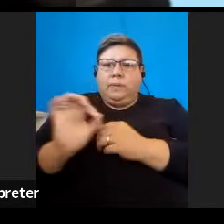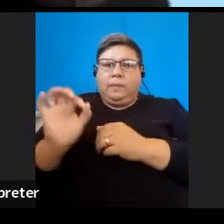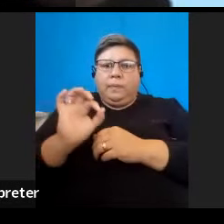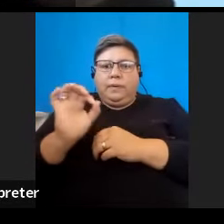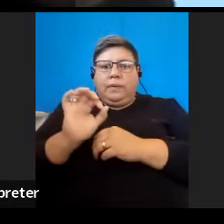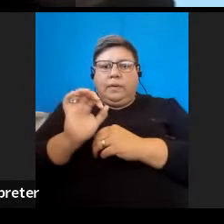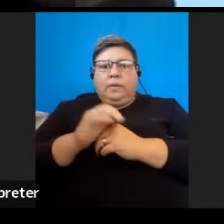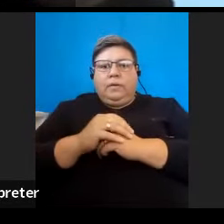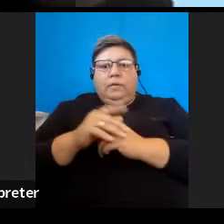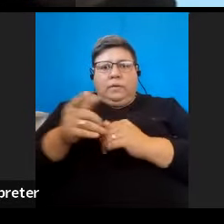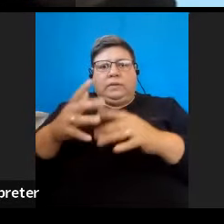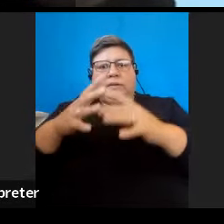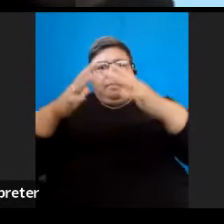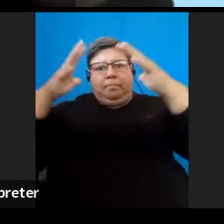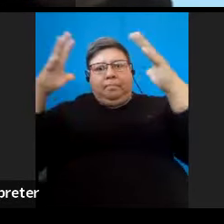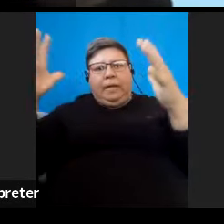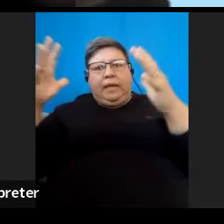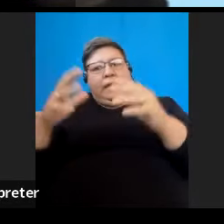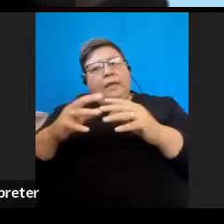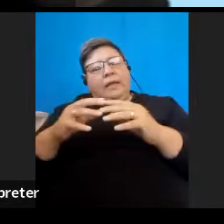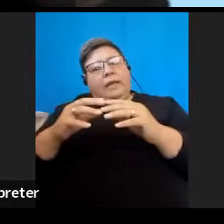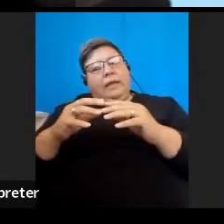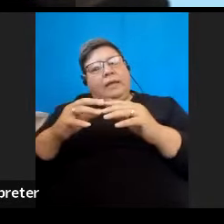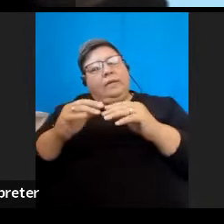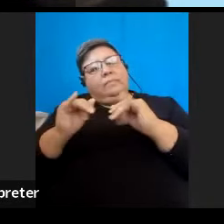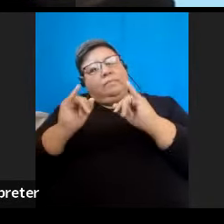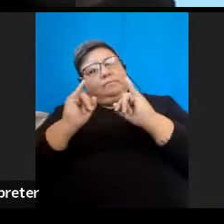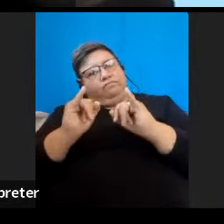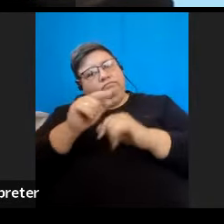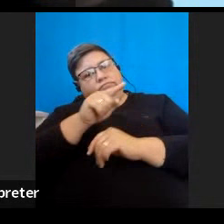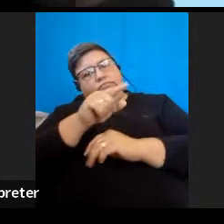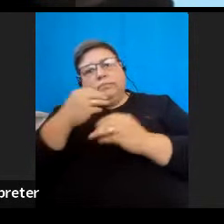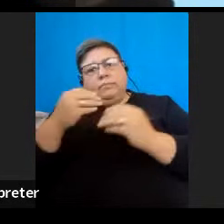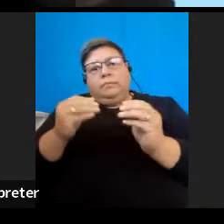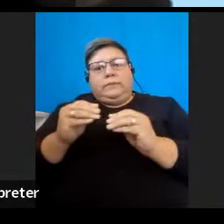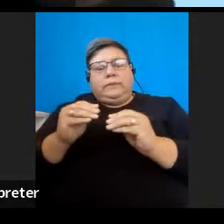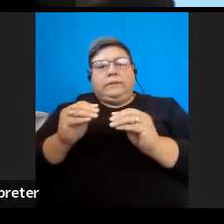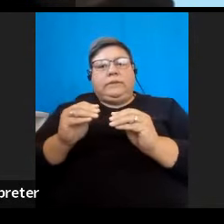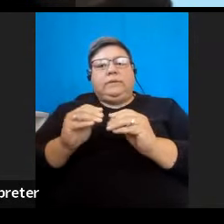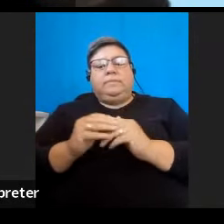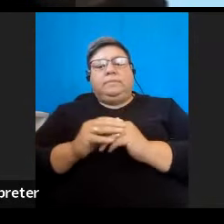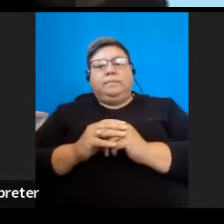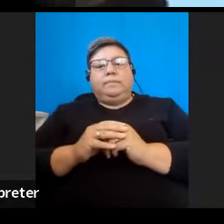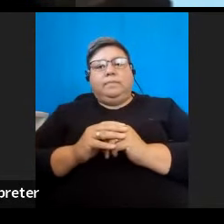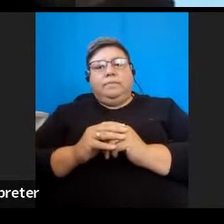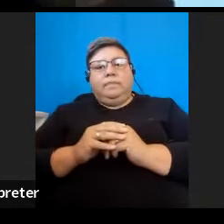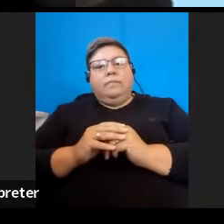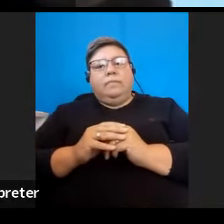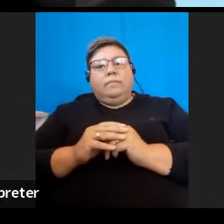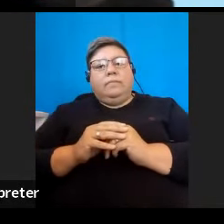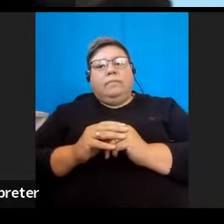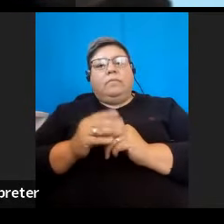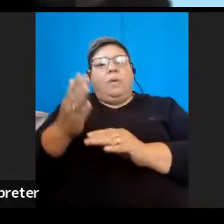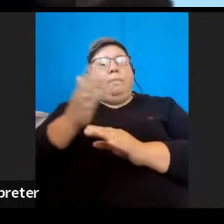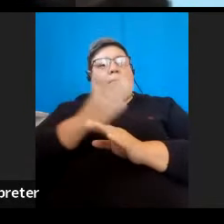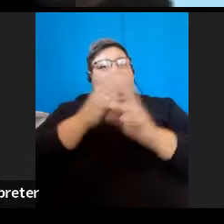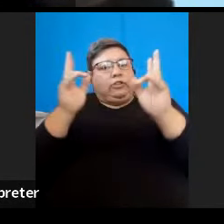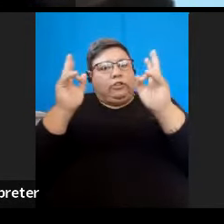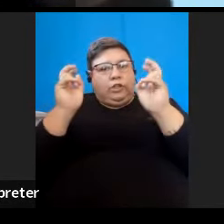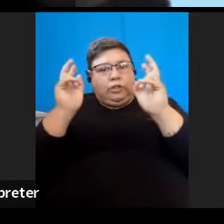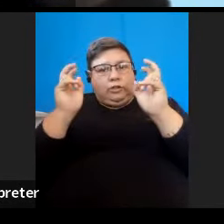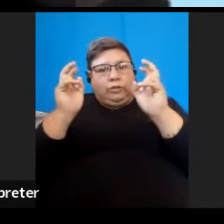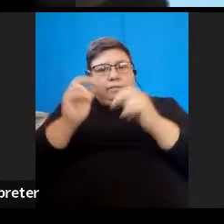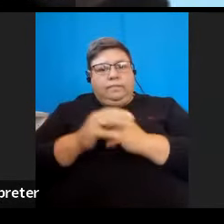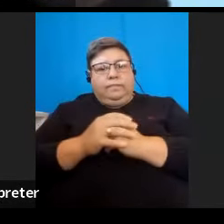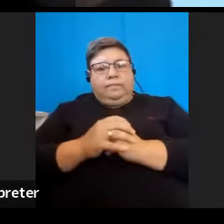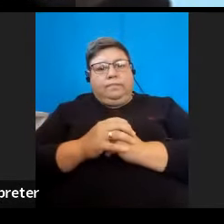massive, with clearing agents previously accredited reduction based on their previous status. Those are